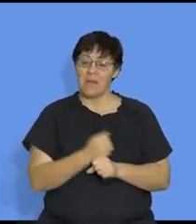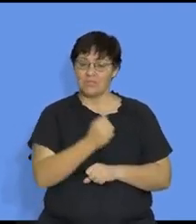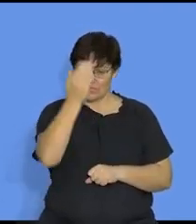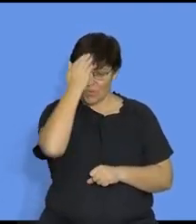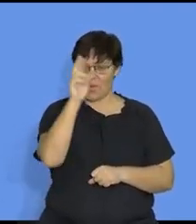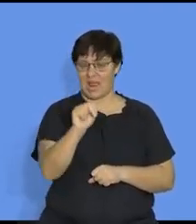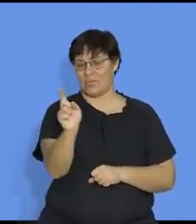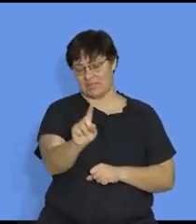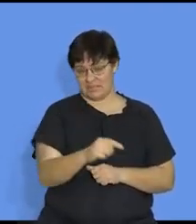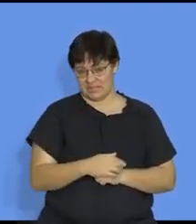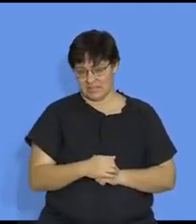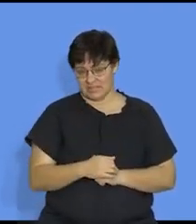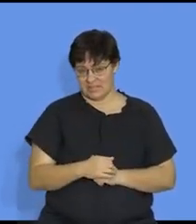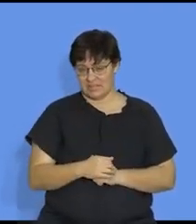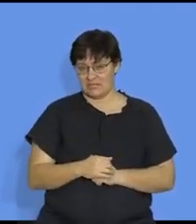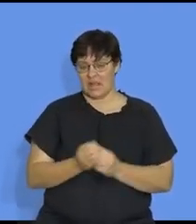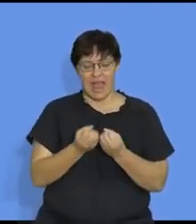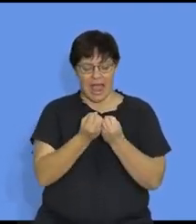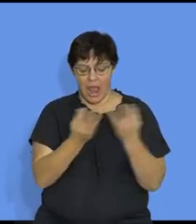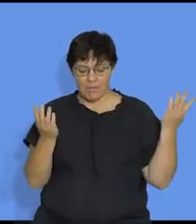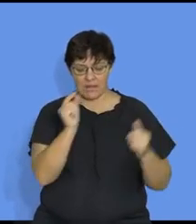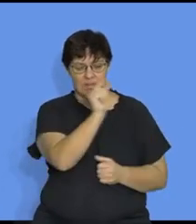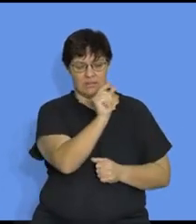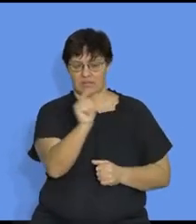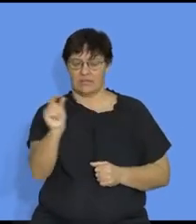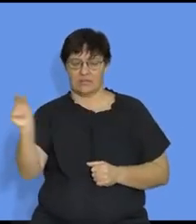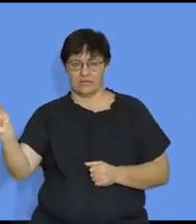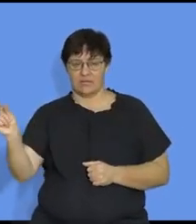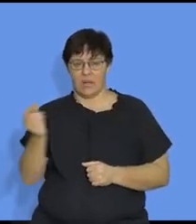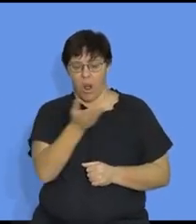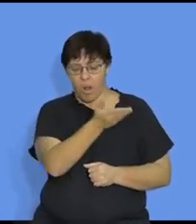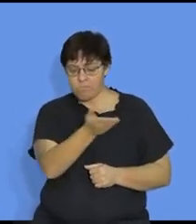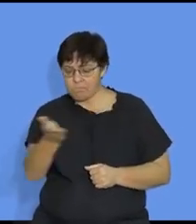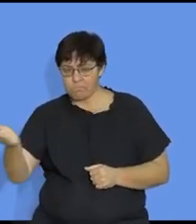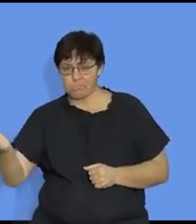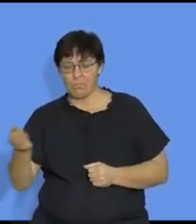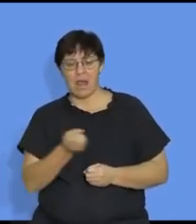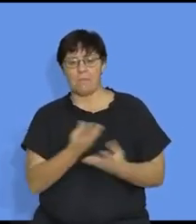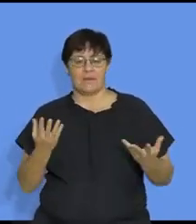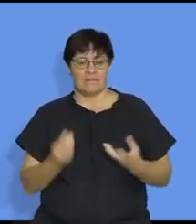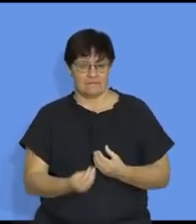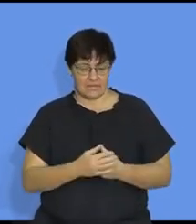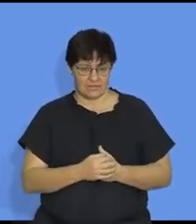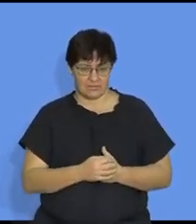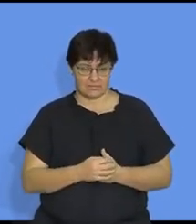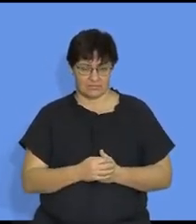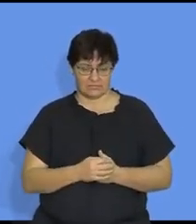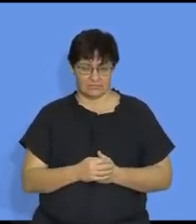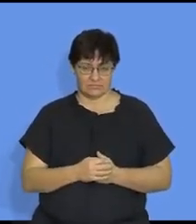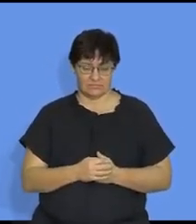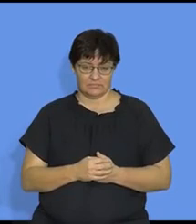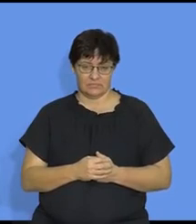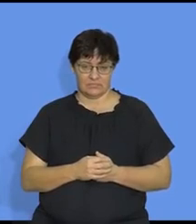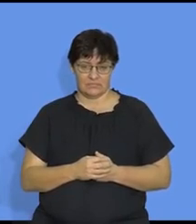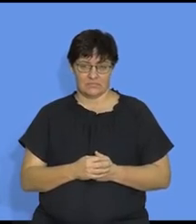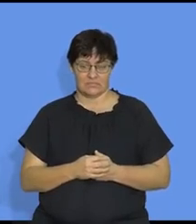the value of n because I need to know how many terms are actually involved in this sum. Great,